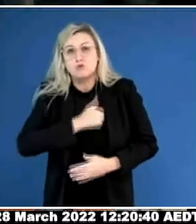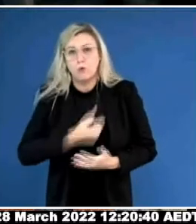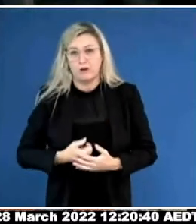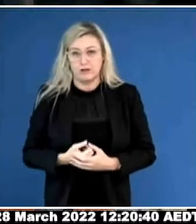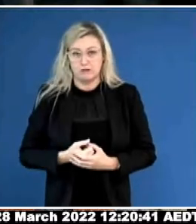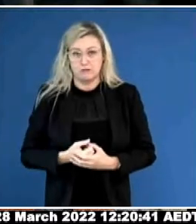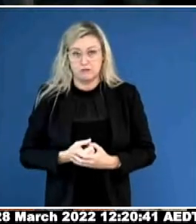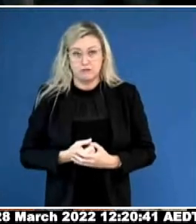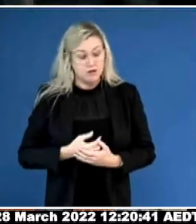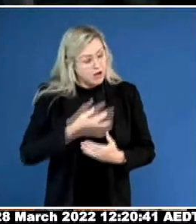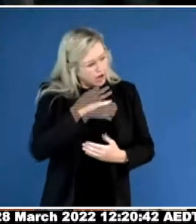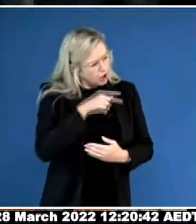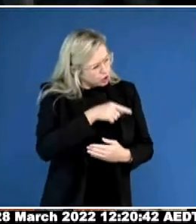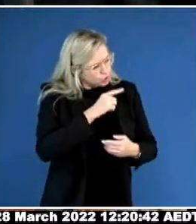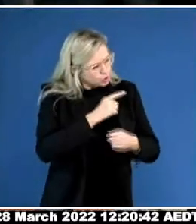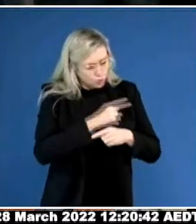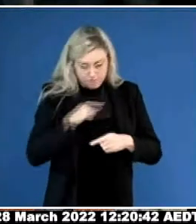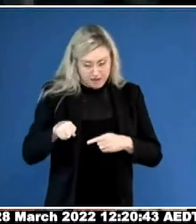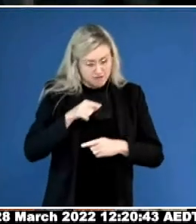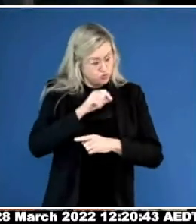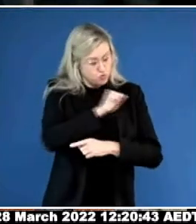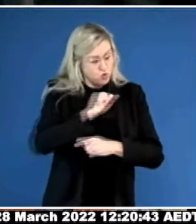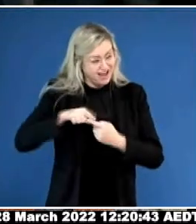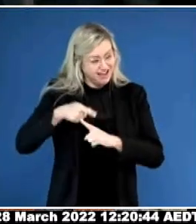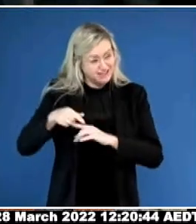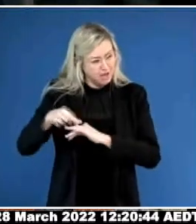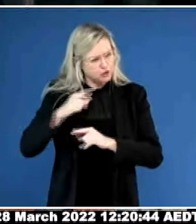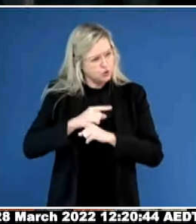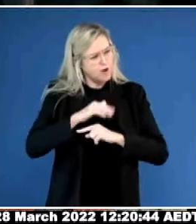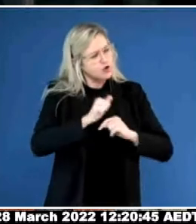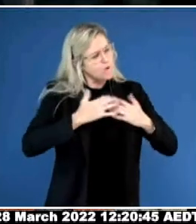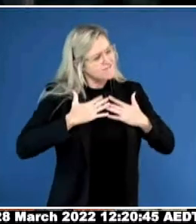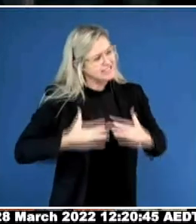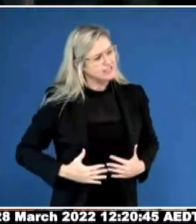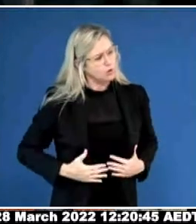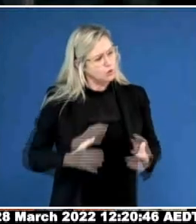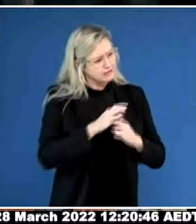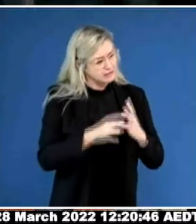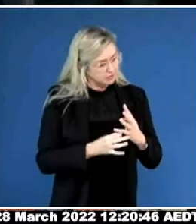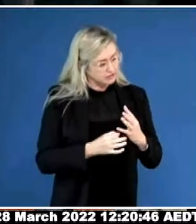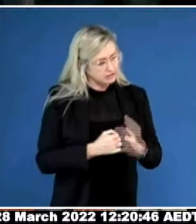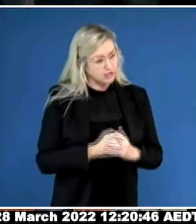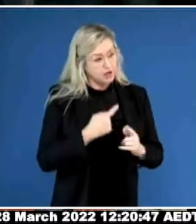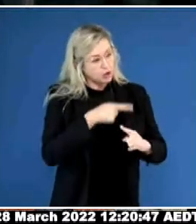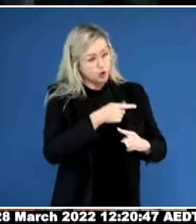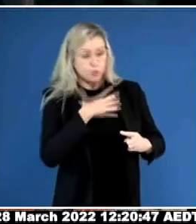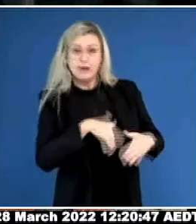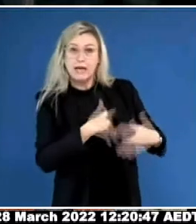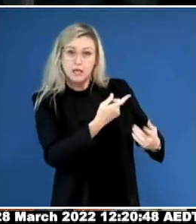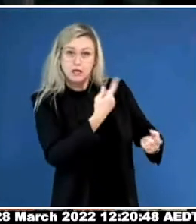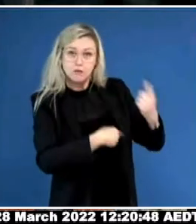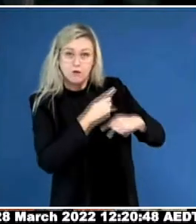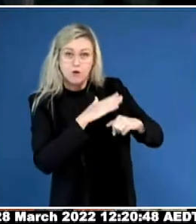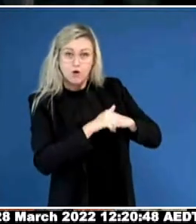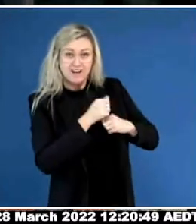disability. And do you want to say anything to the Royal Commission about the impact of that